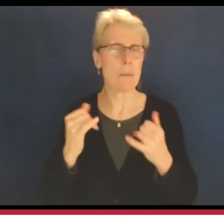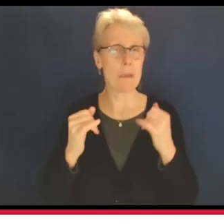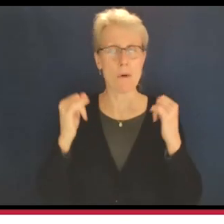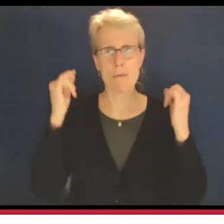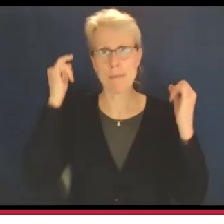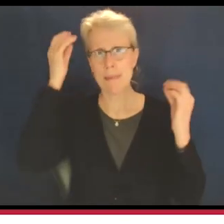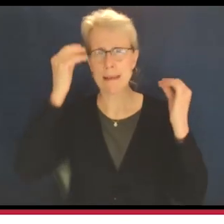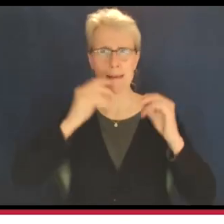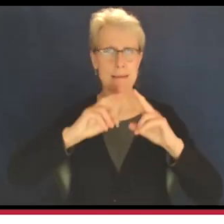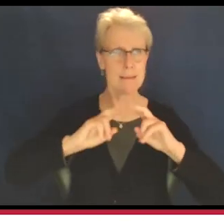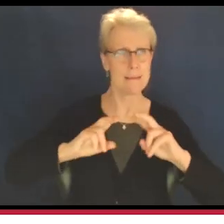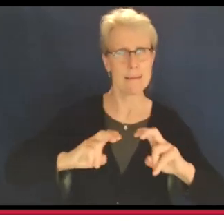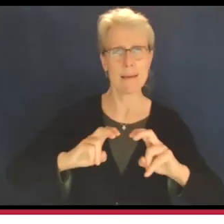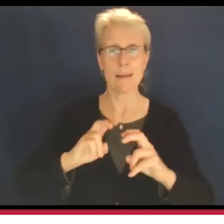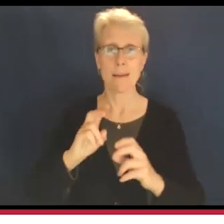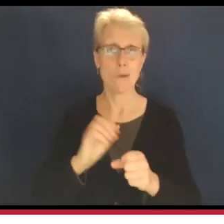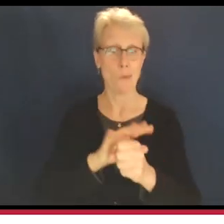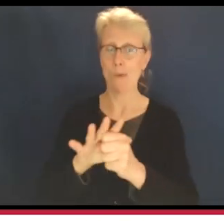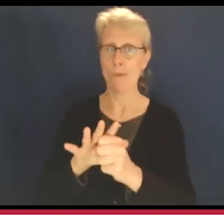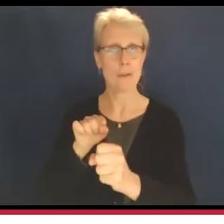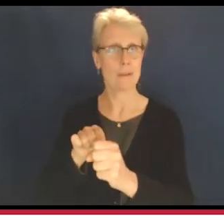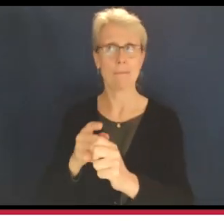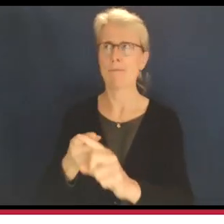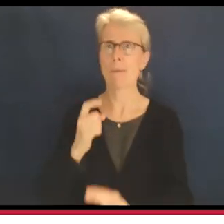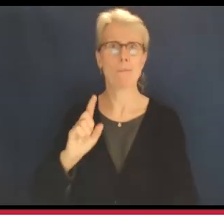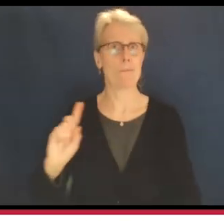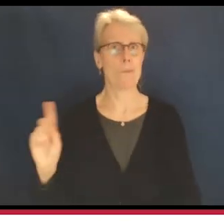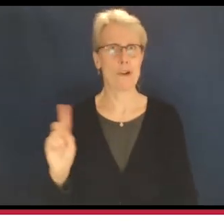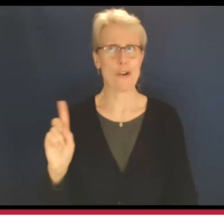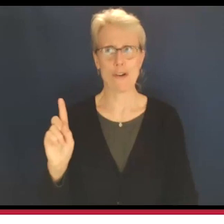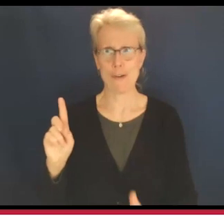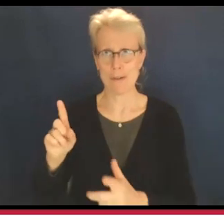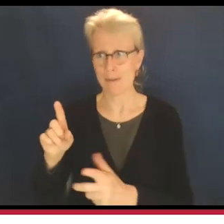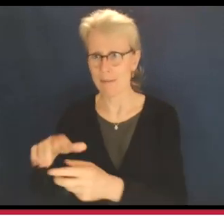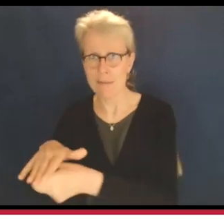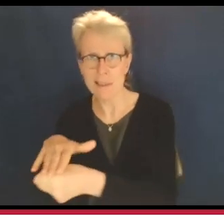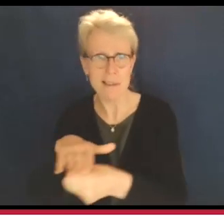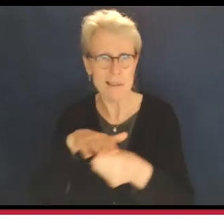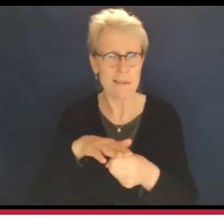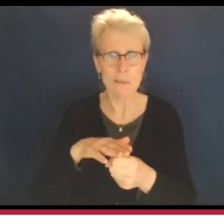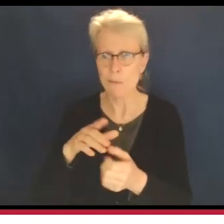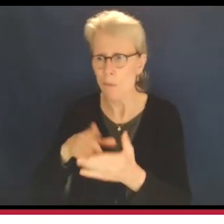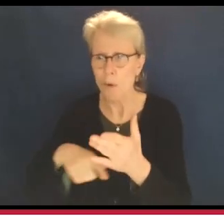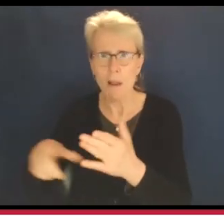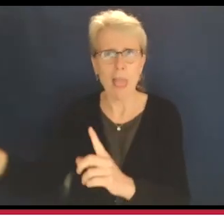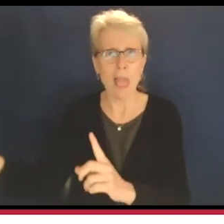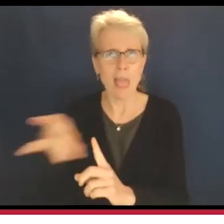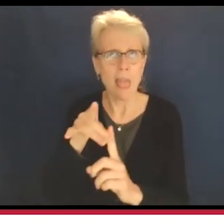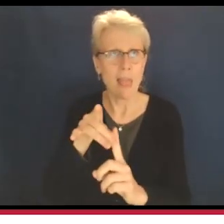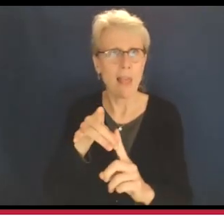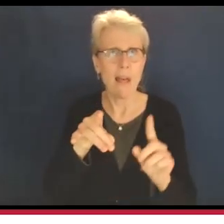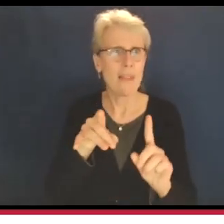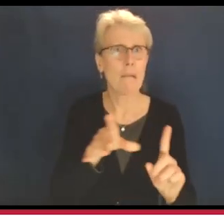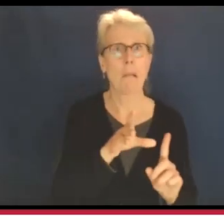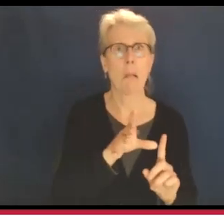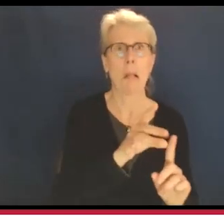now, including the origins of COVID-19, and something that's been, which I have not spent much time